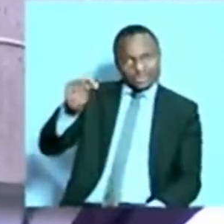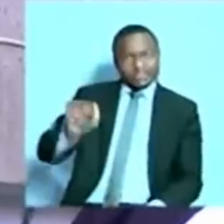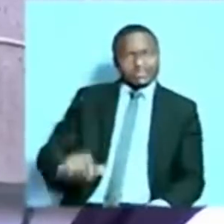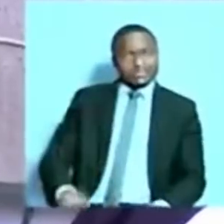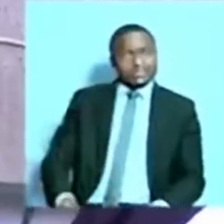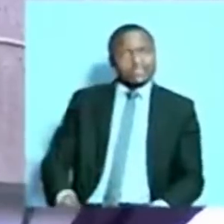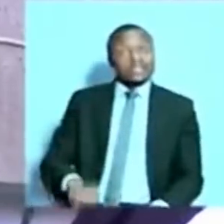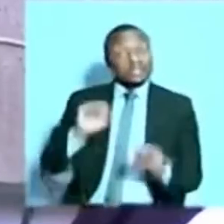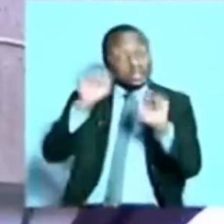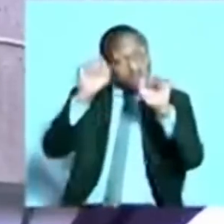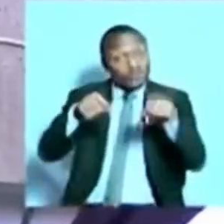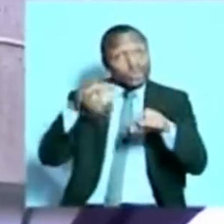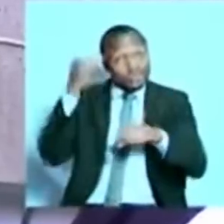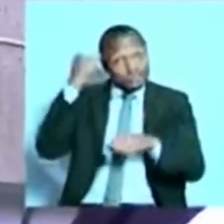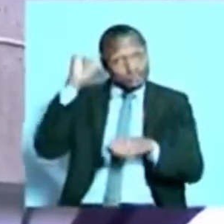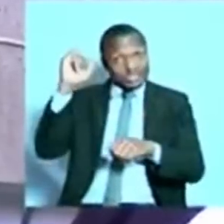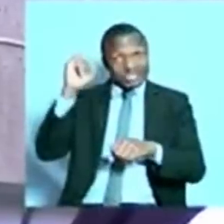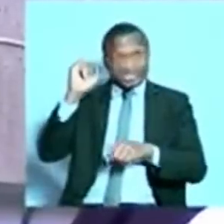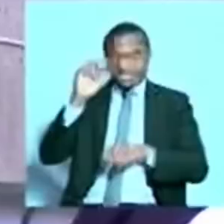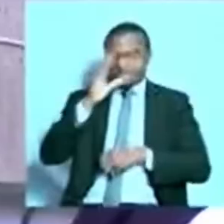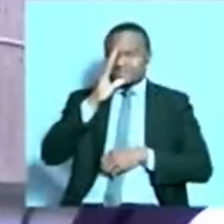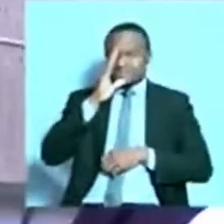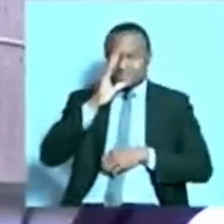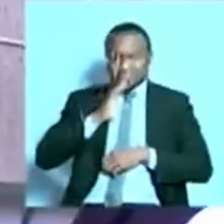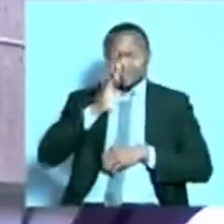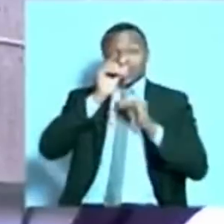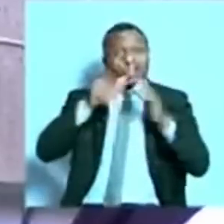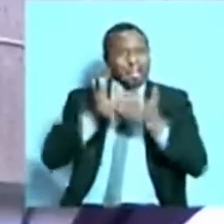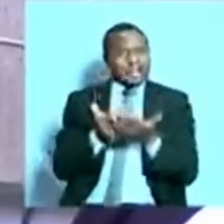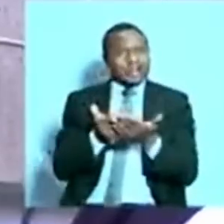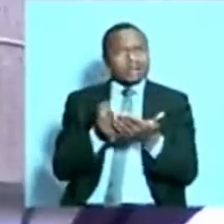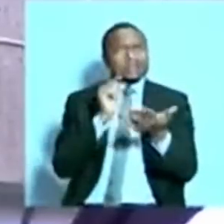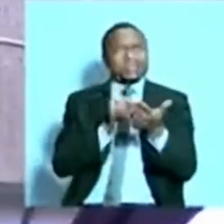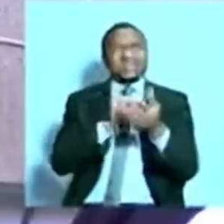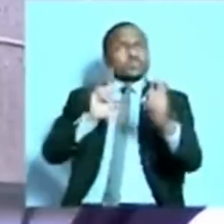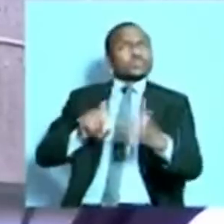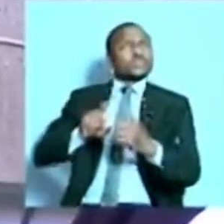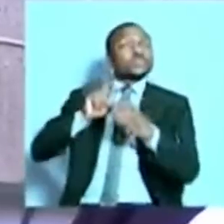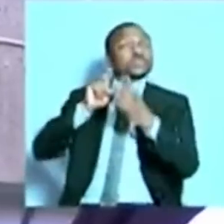You can only imagine, Madam Speaker, how that is going to impact